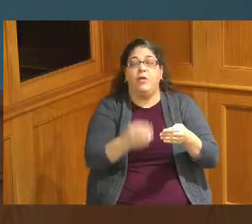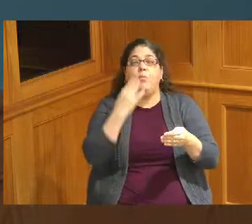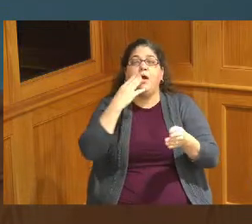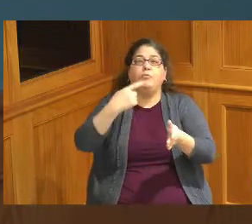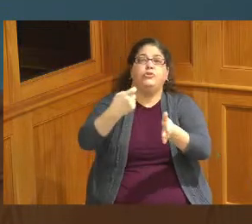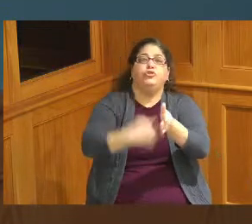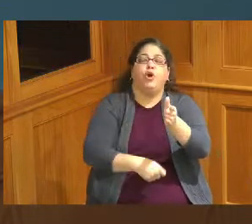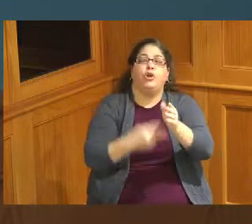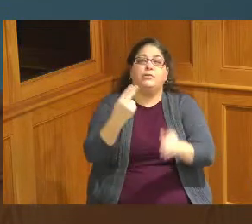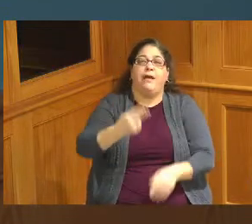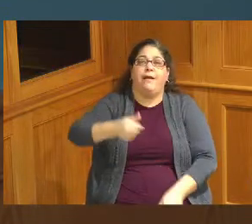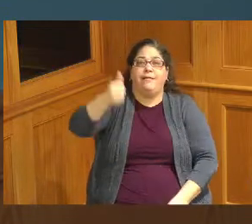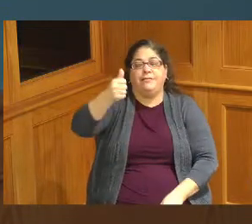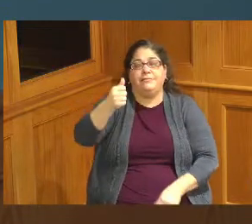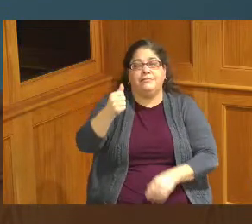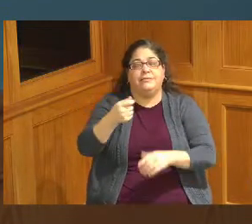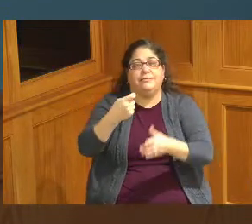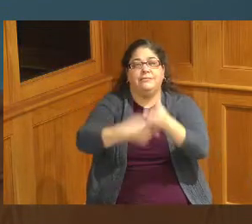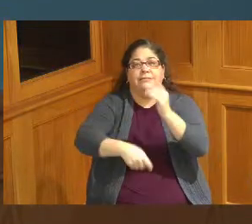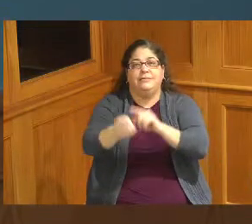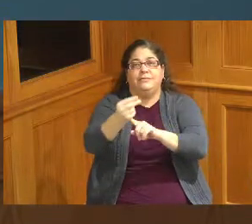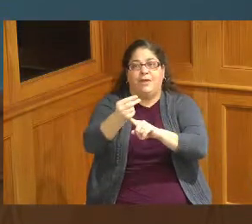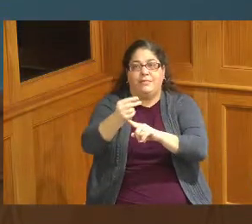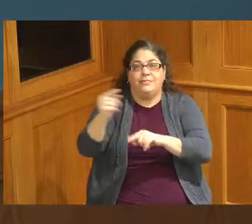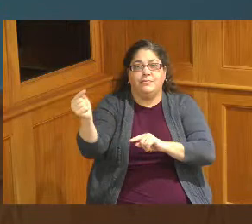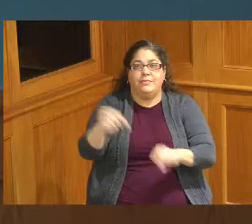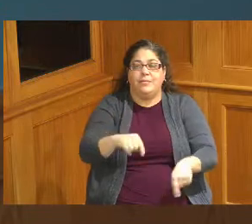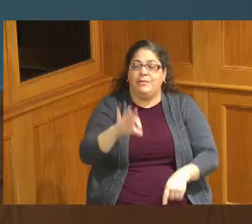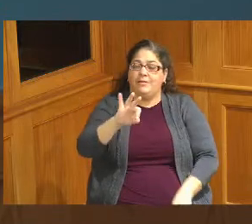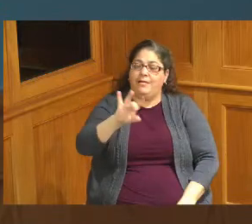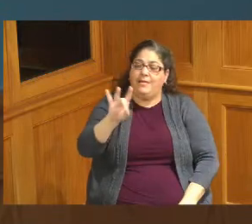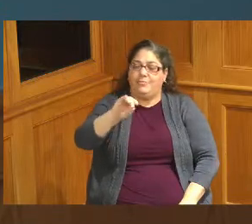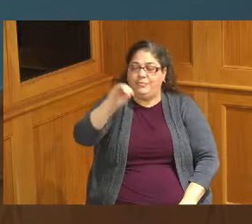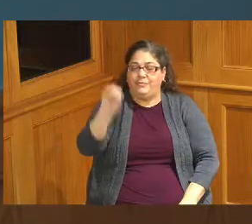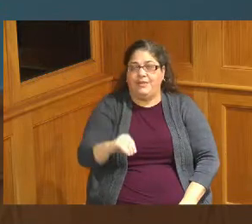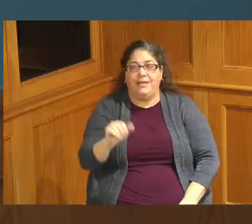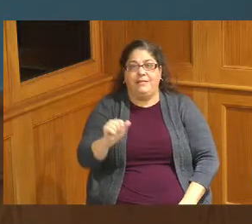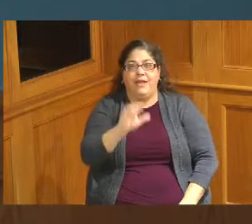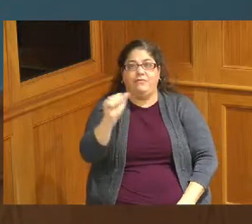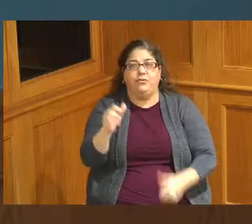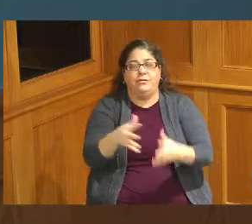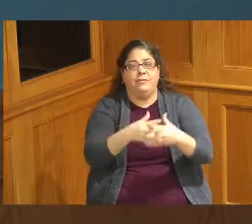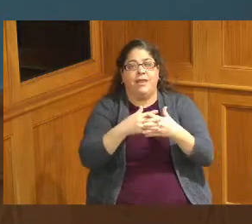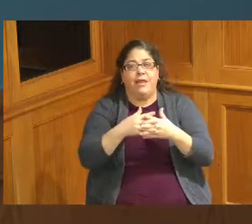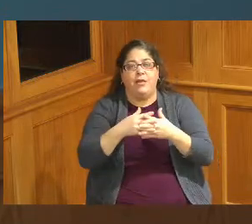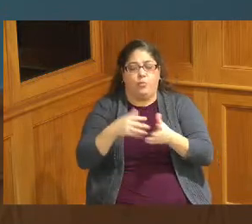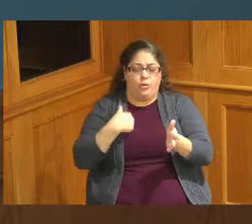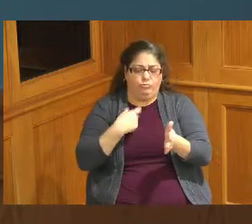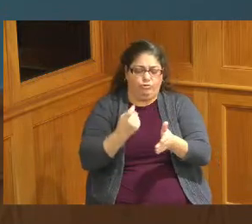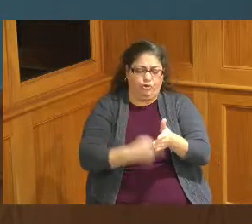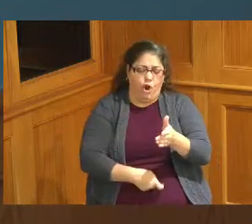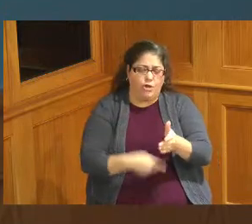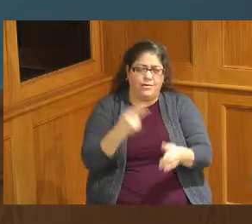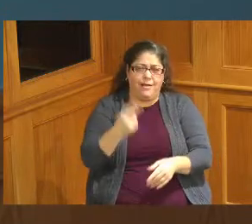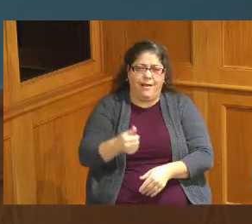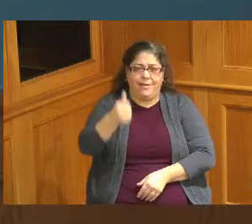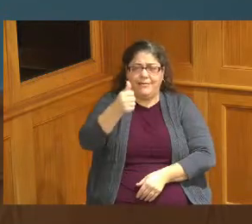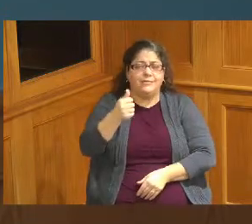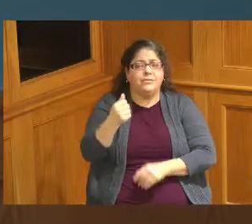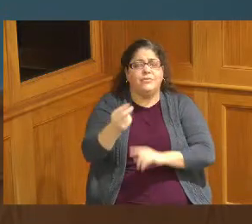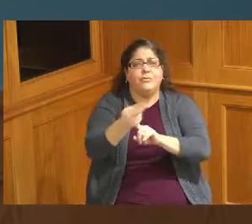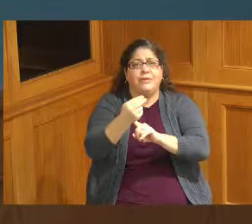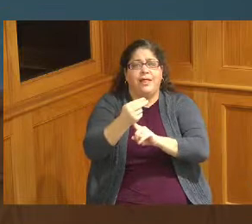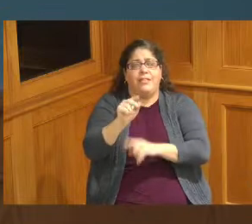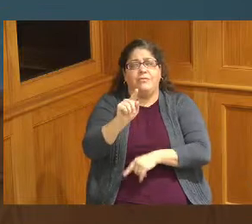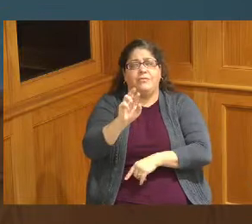the highest rates. Majority of people that come, 98% are African American, and we're charging the highest hotel rates of